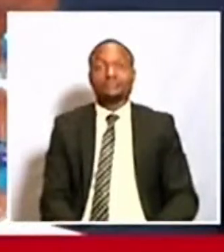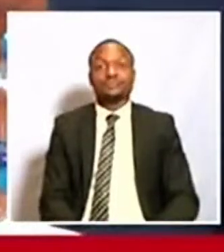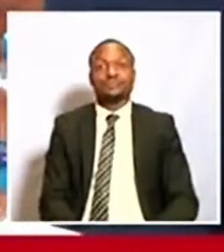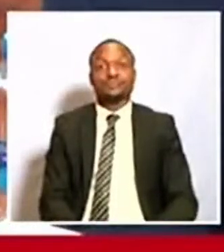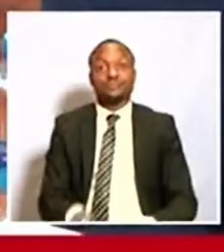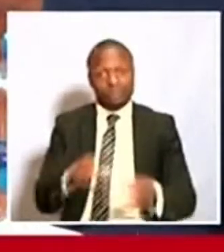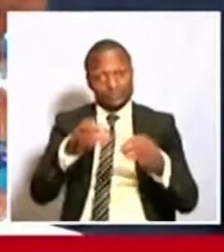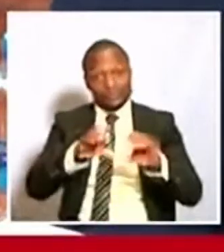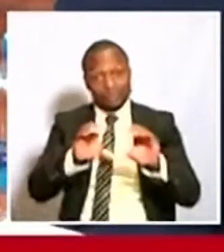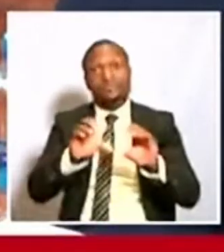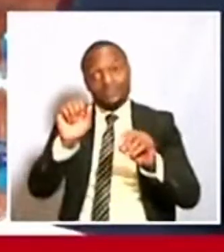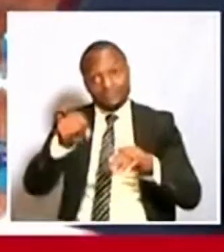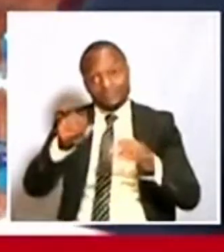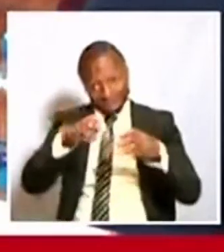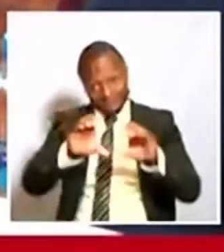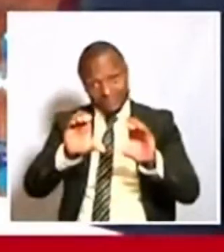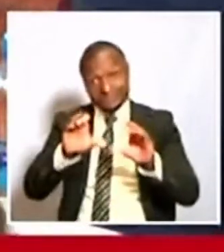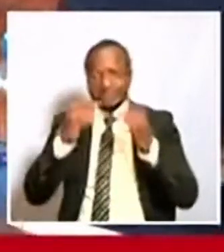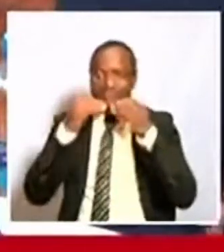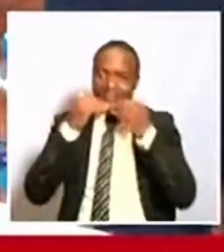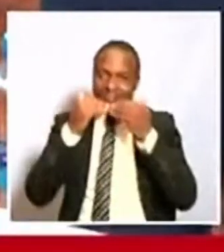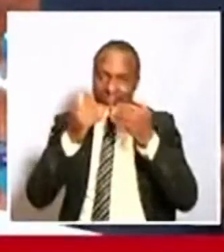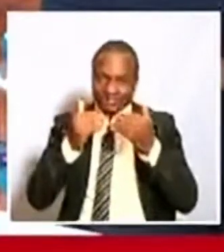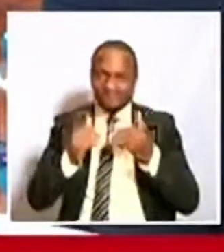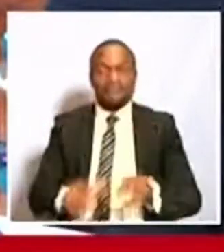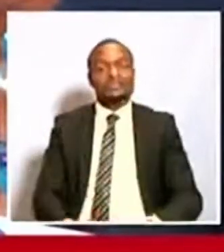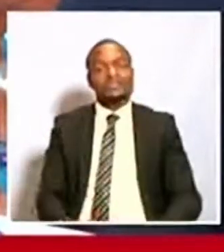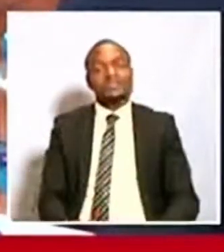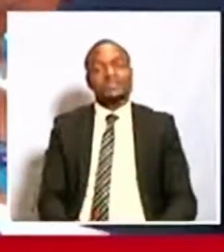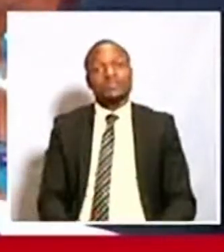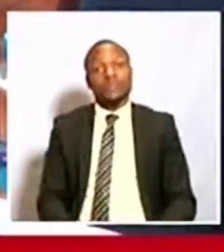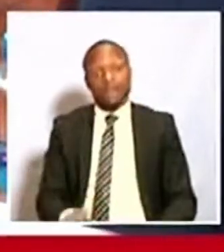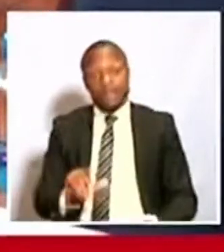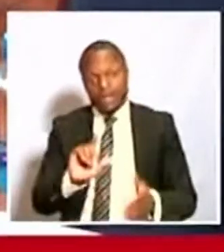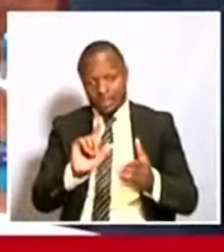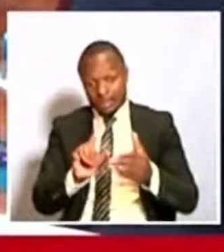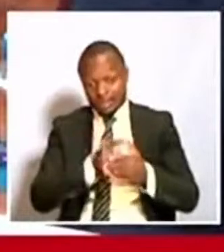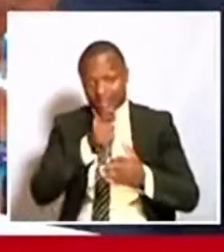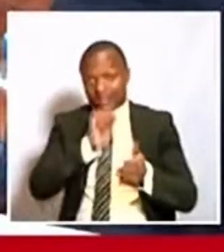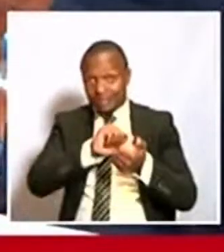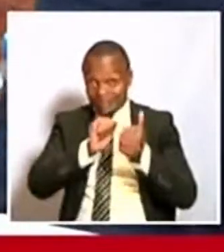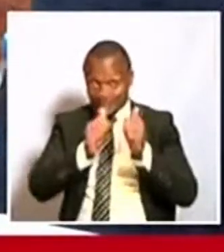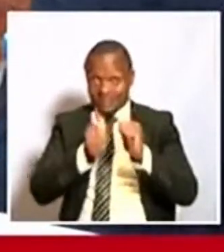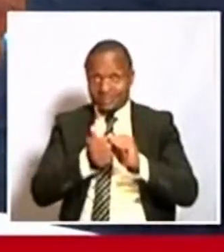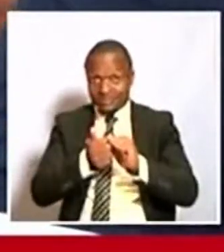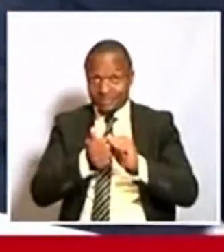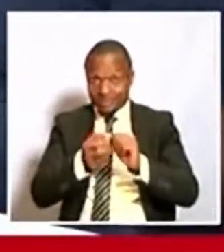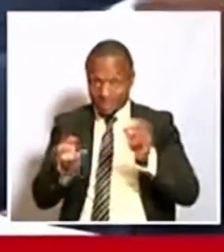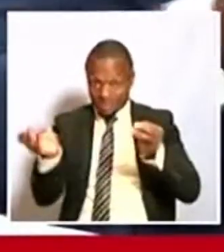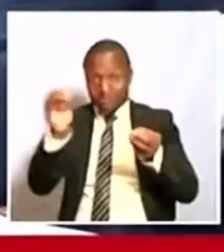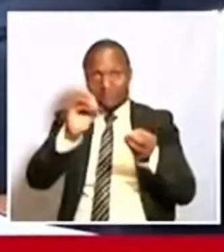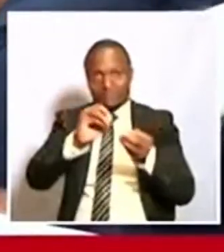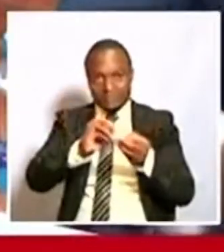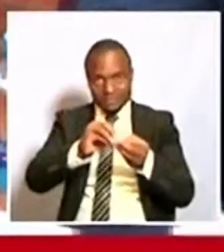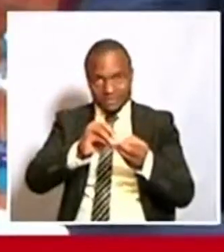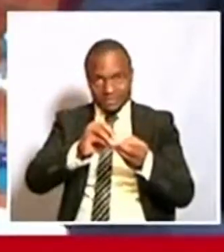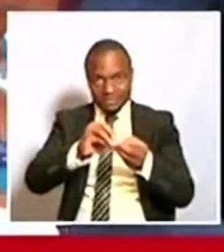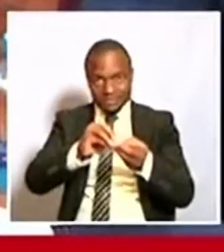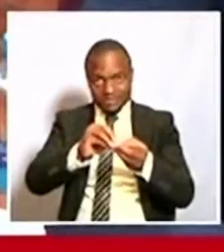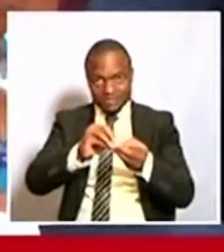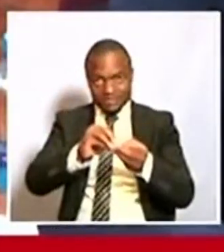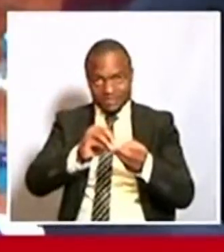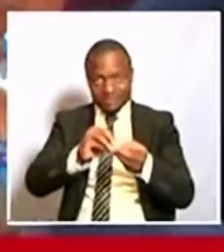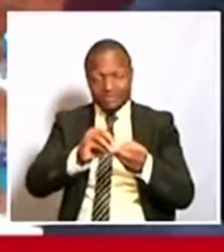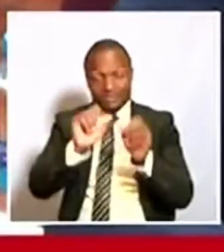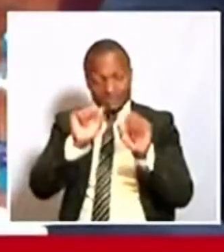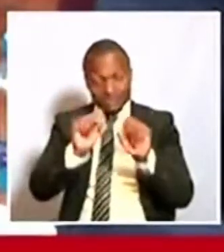I can proceed, Chair? Yes, please. Thank you. The next query is that in addition, okay,